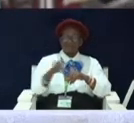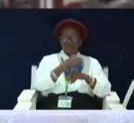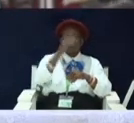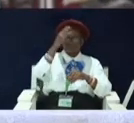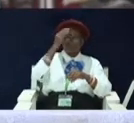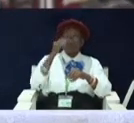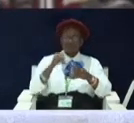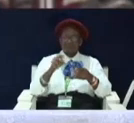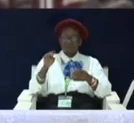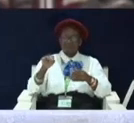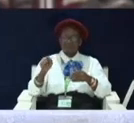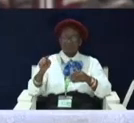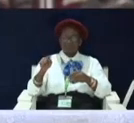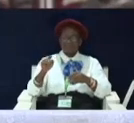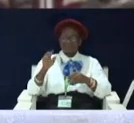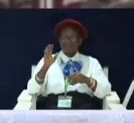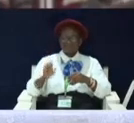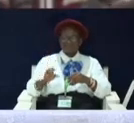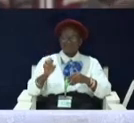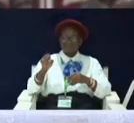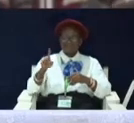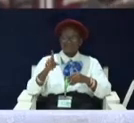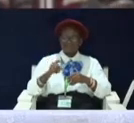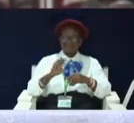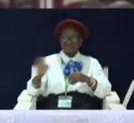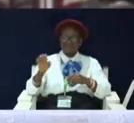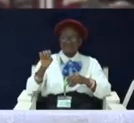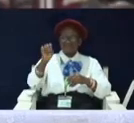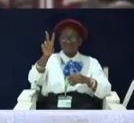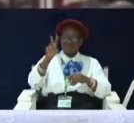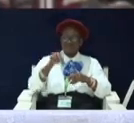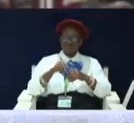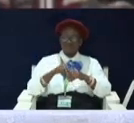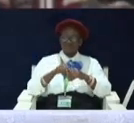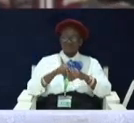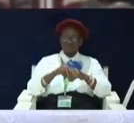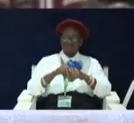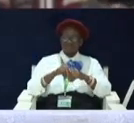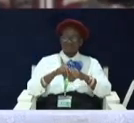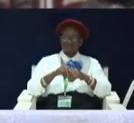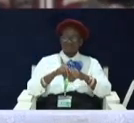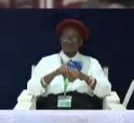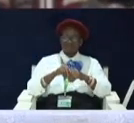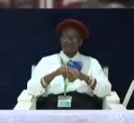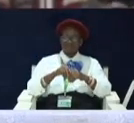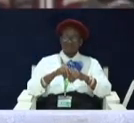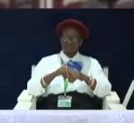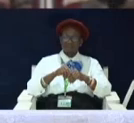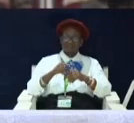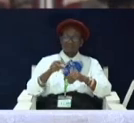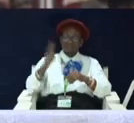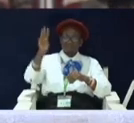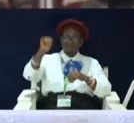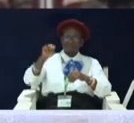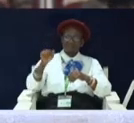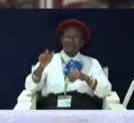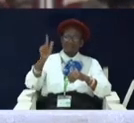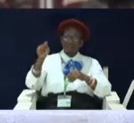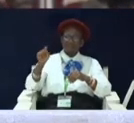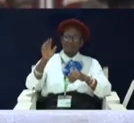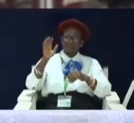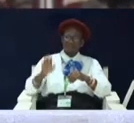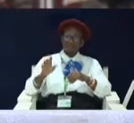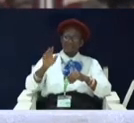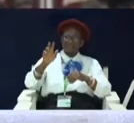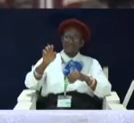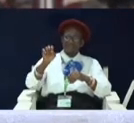Matthew chapter 11 verse 12. Iwe Matthew ori kokanla ese keji jila. Matthew 11 verse 12. Matthew